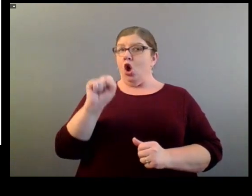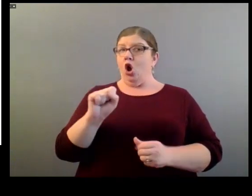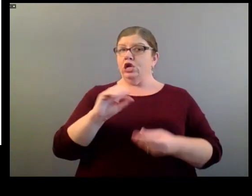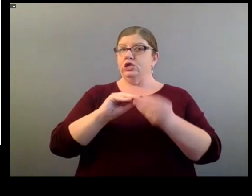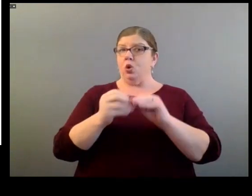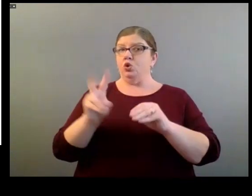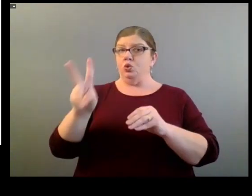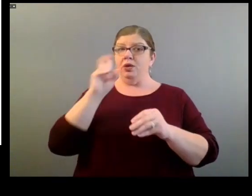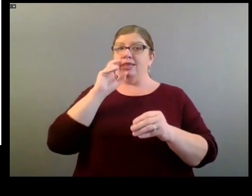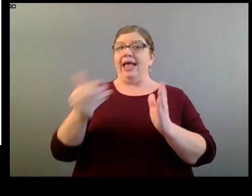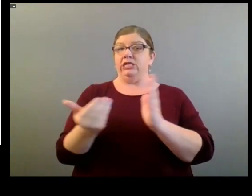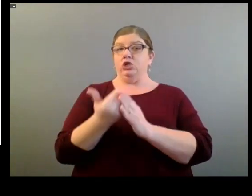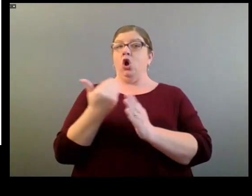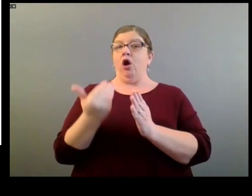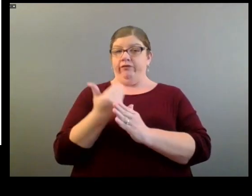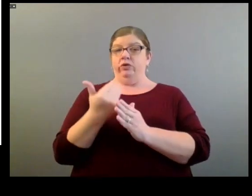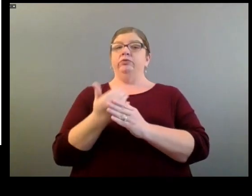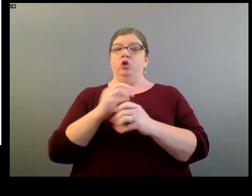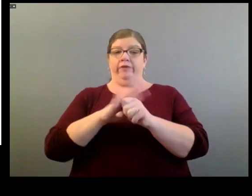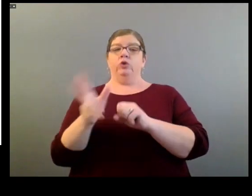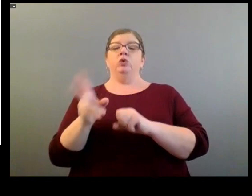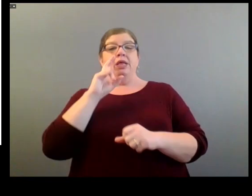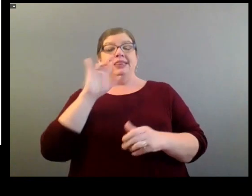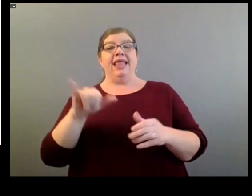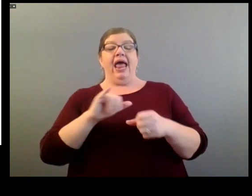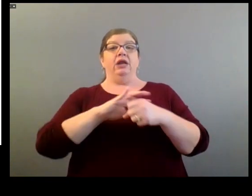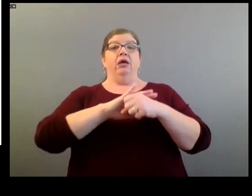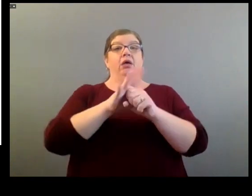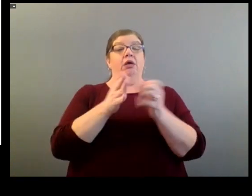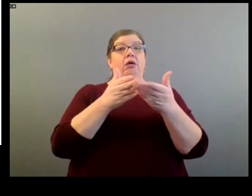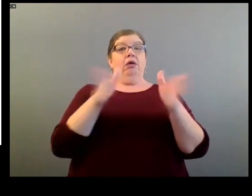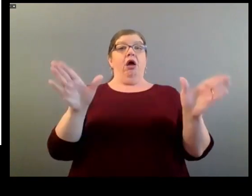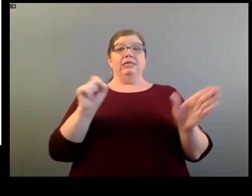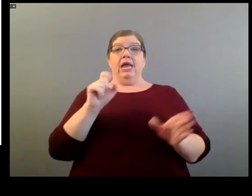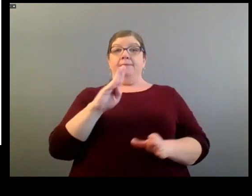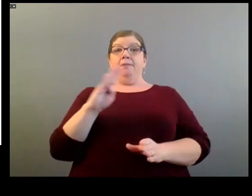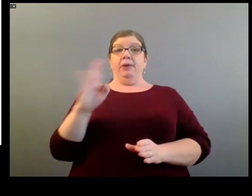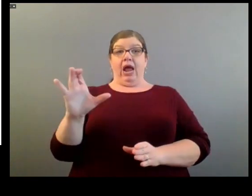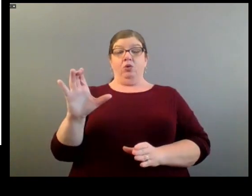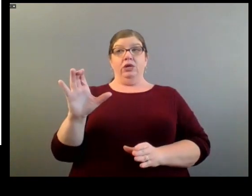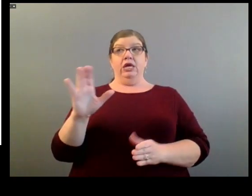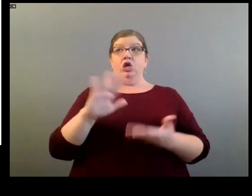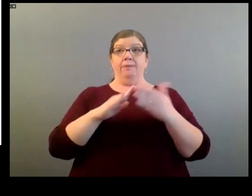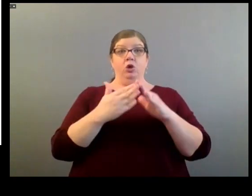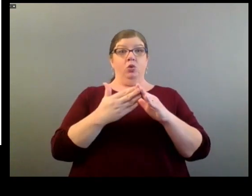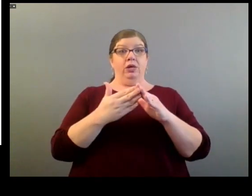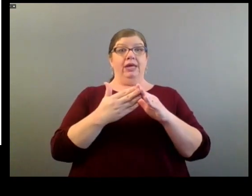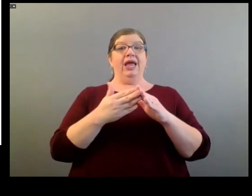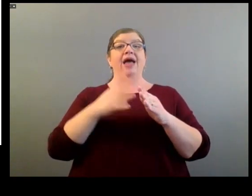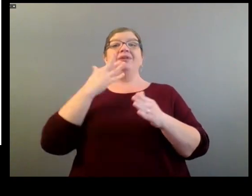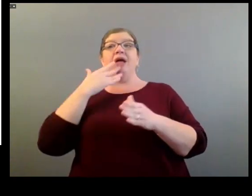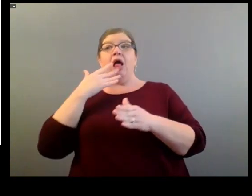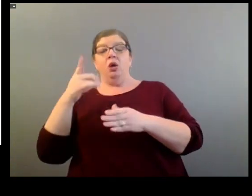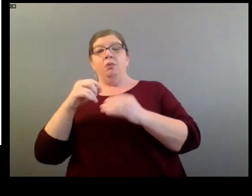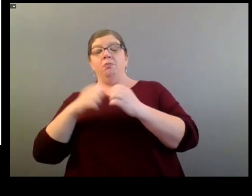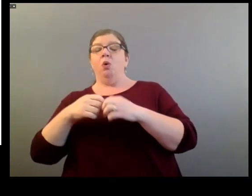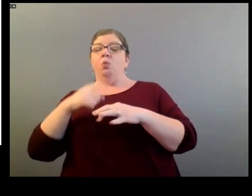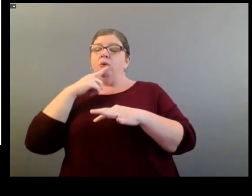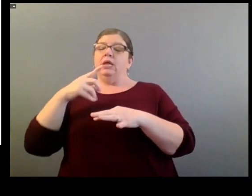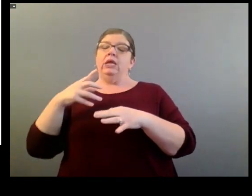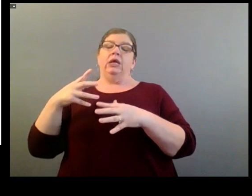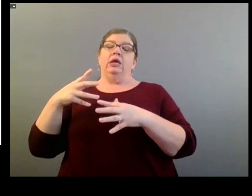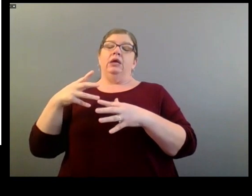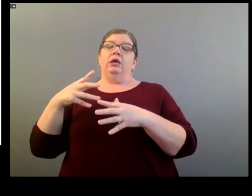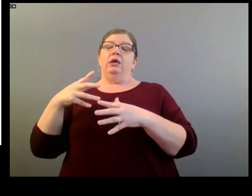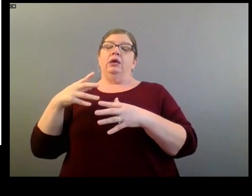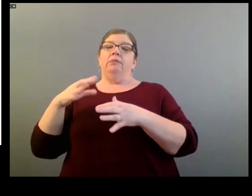disparate impact of COVID-19 pandemic on Santa Barbara County's communities of color is deeply rooted in the